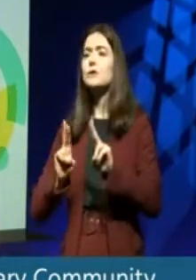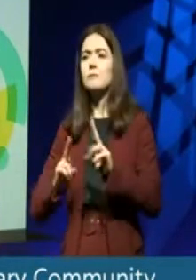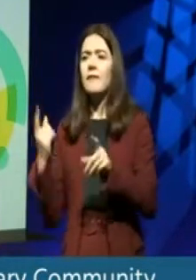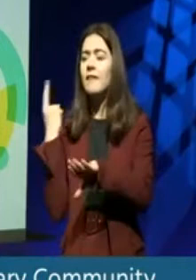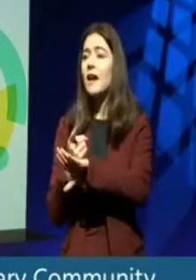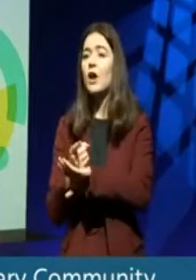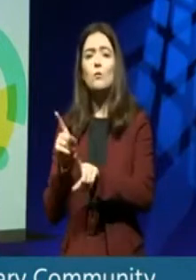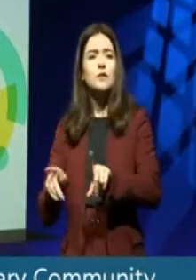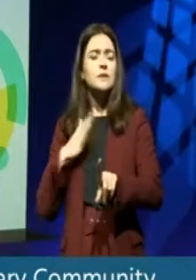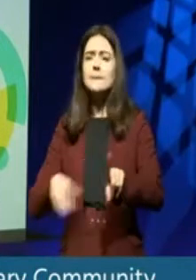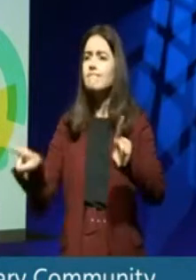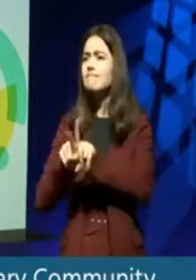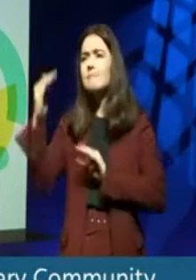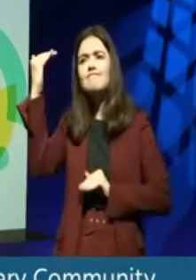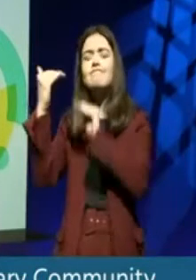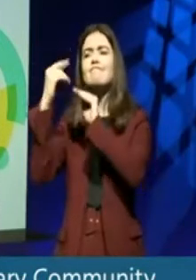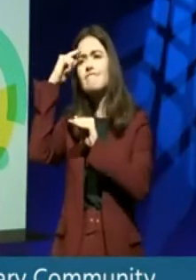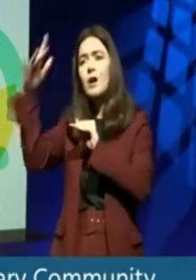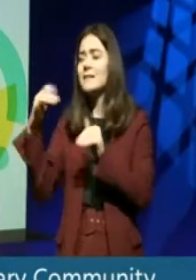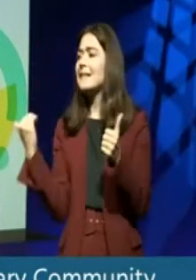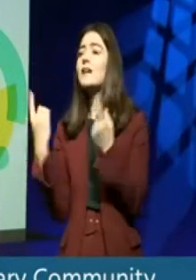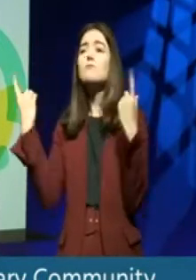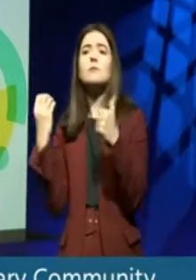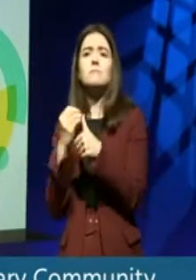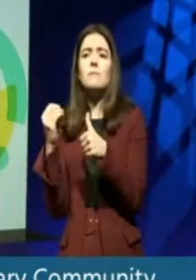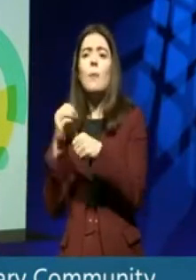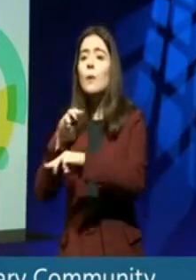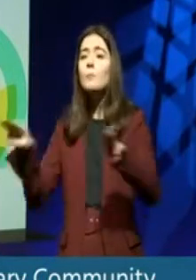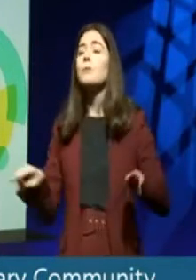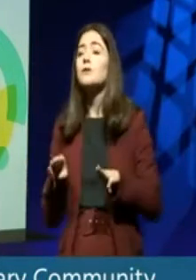as smart and as clever as anybody else in the room. So